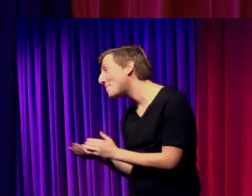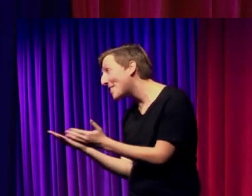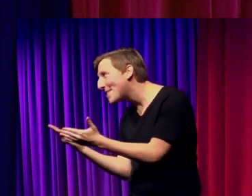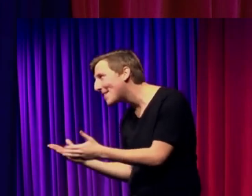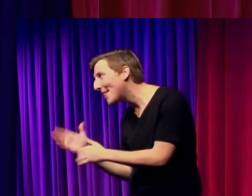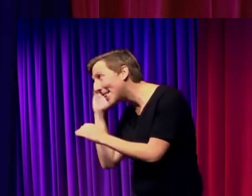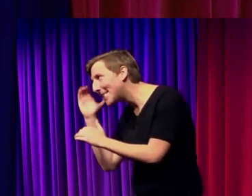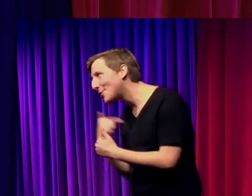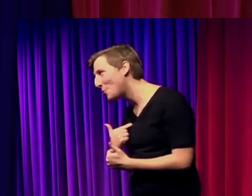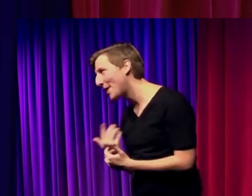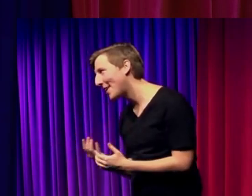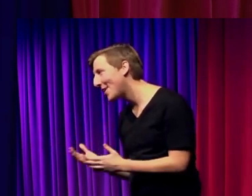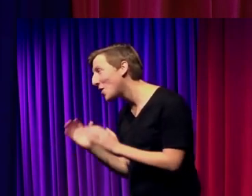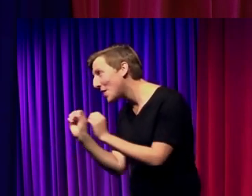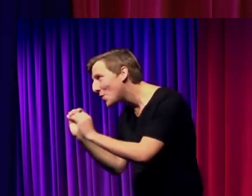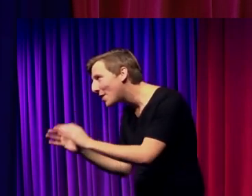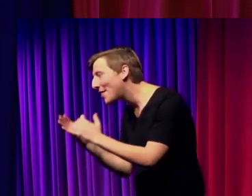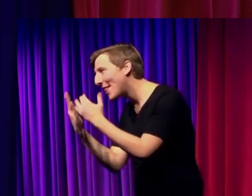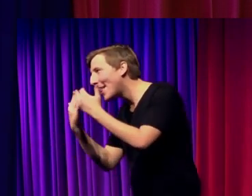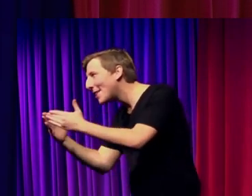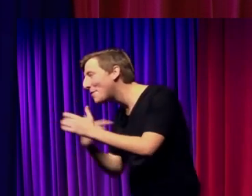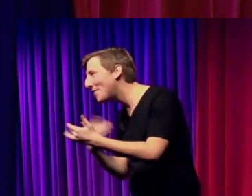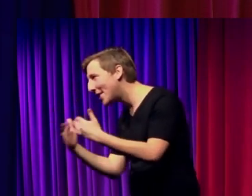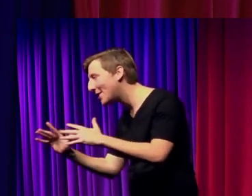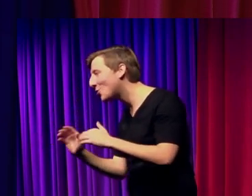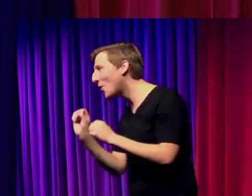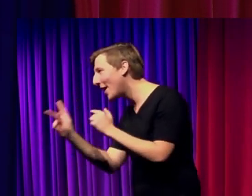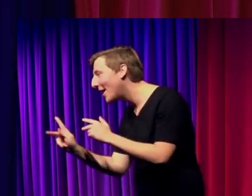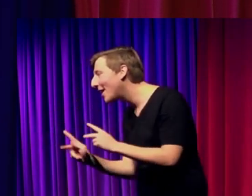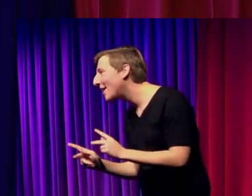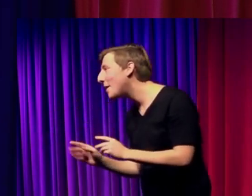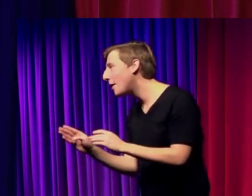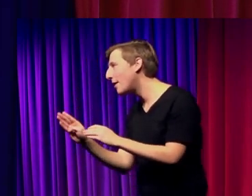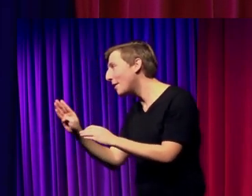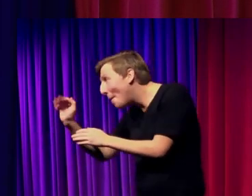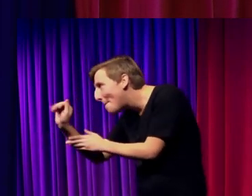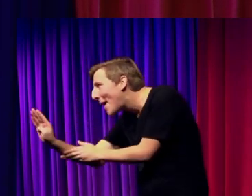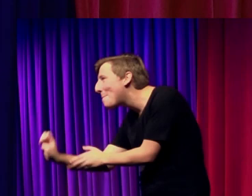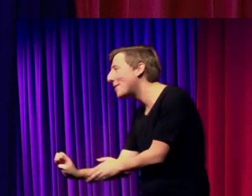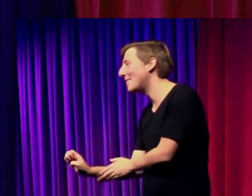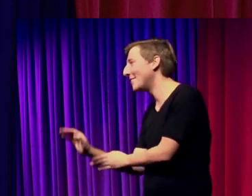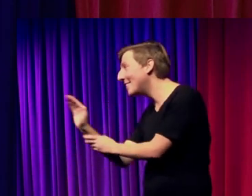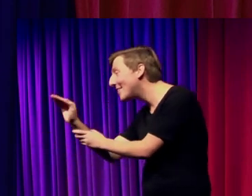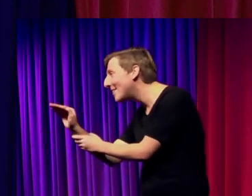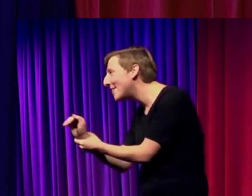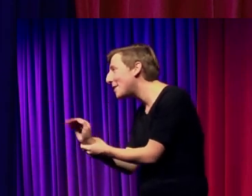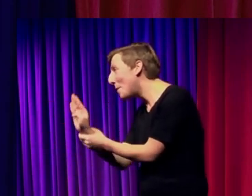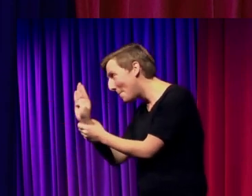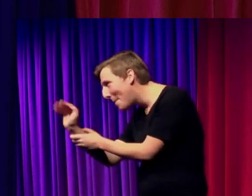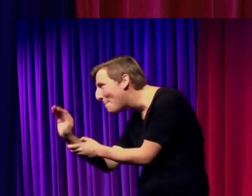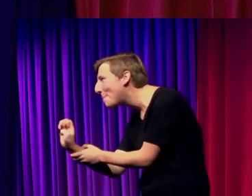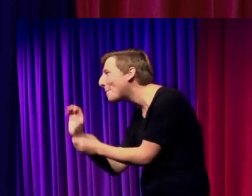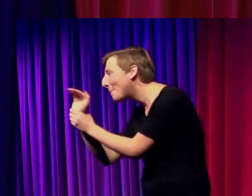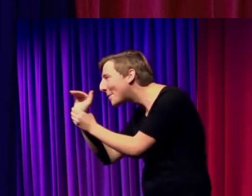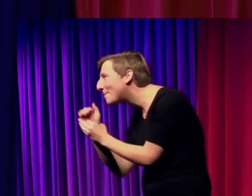hear me out, okay, just let me finish. Babe.